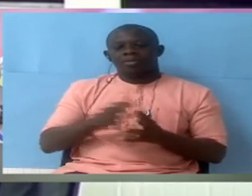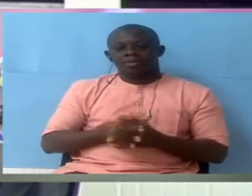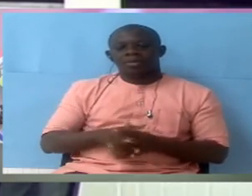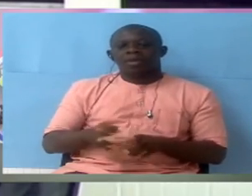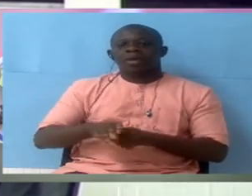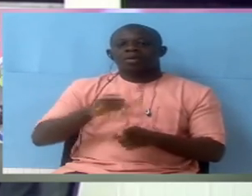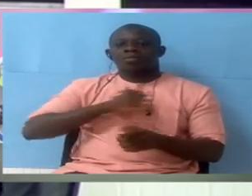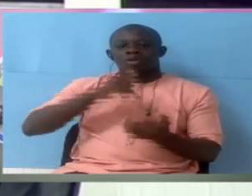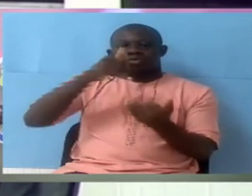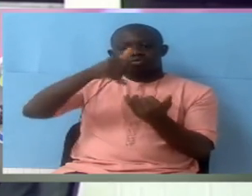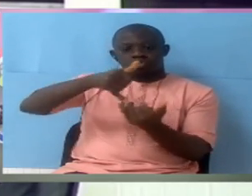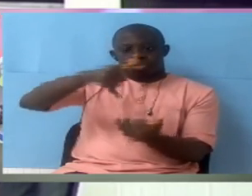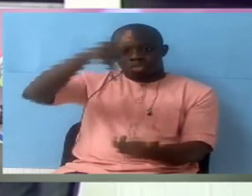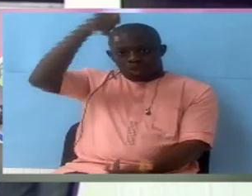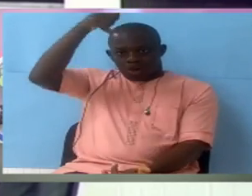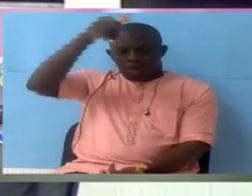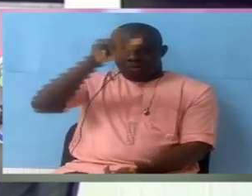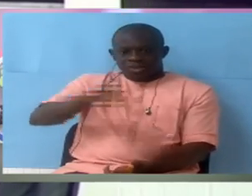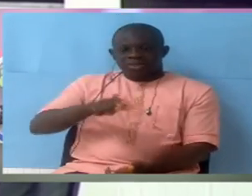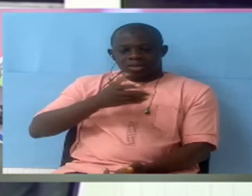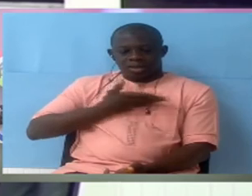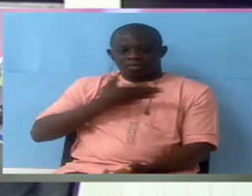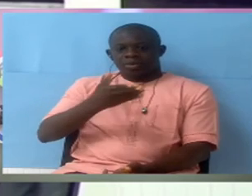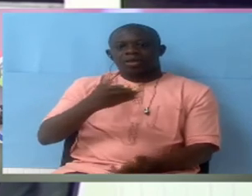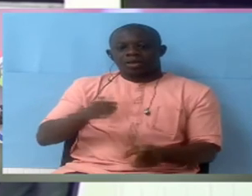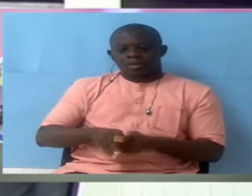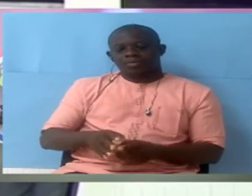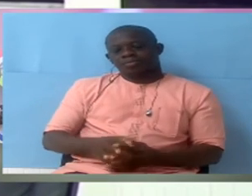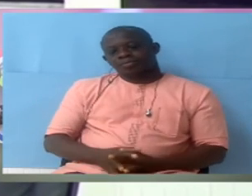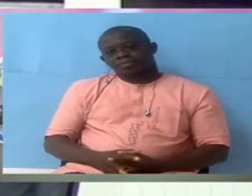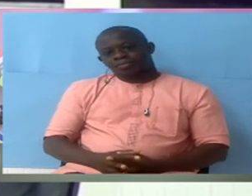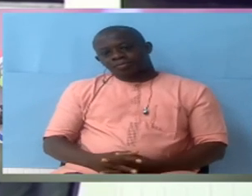a tall, lanky guy. Mom nak ku ñol ponkal la.